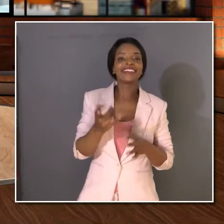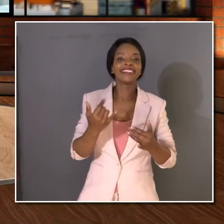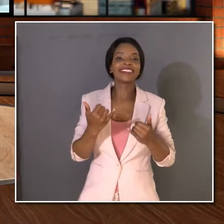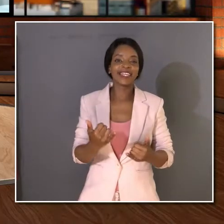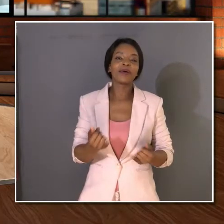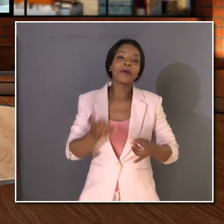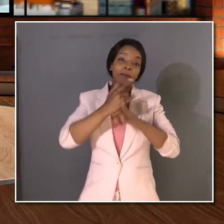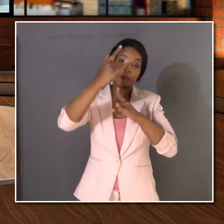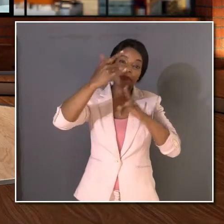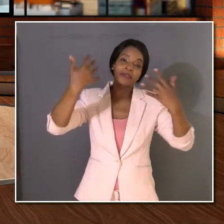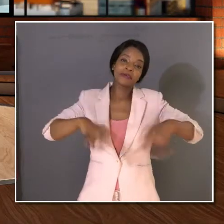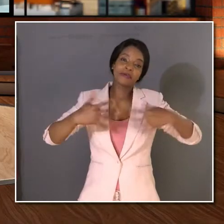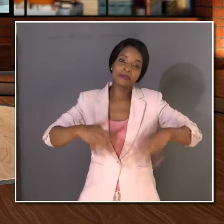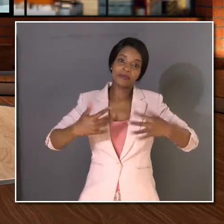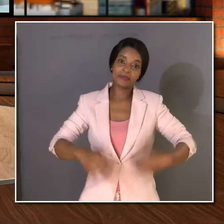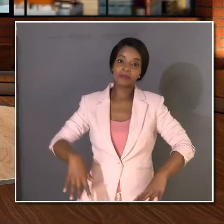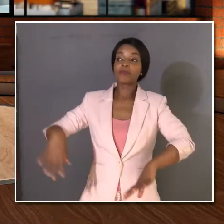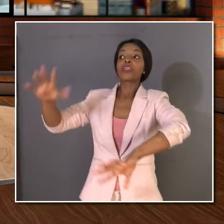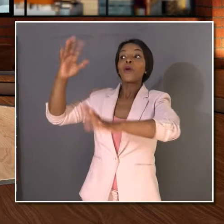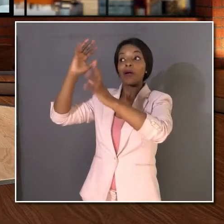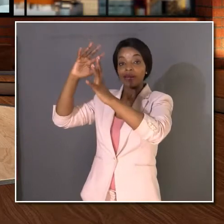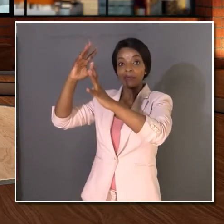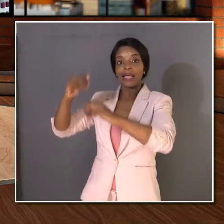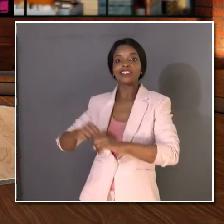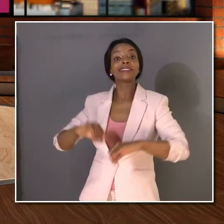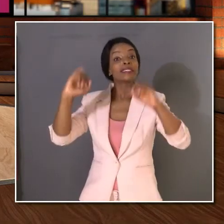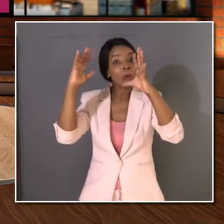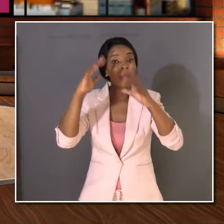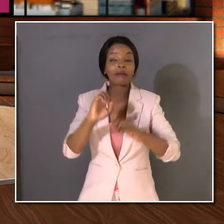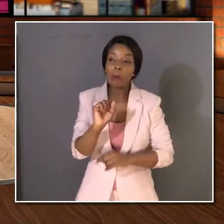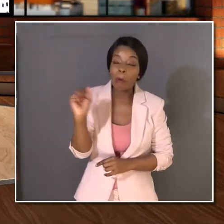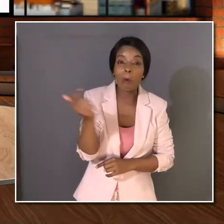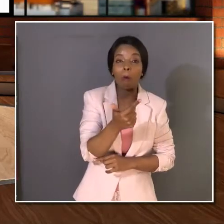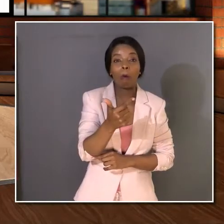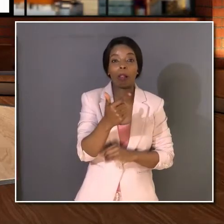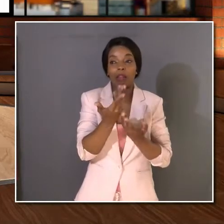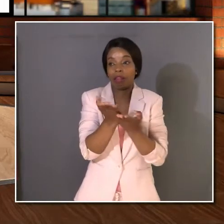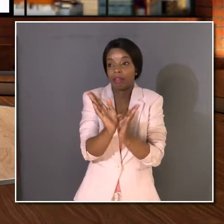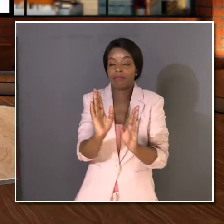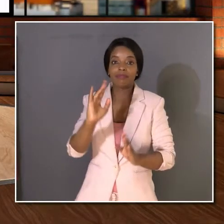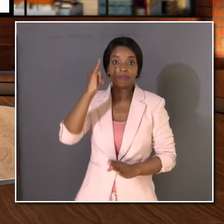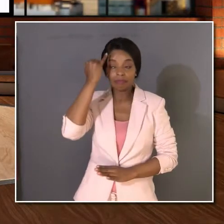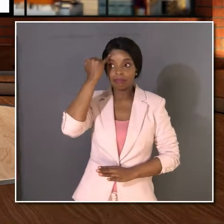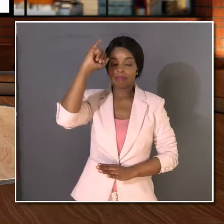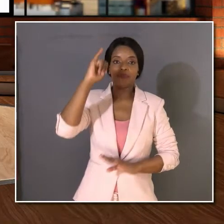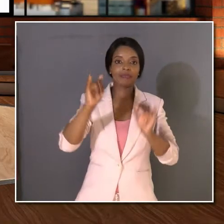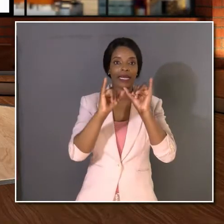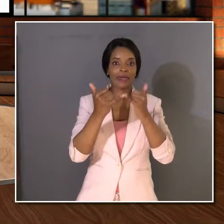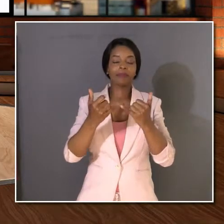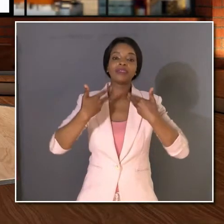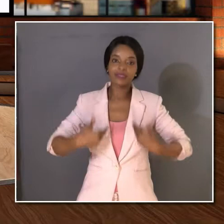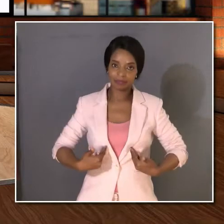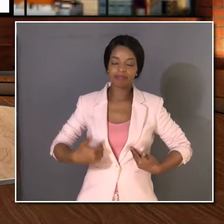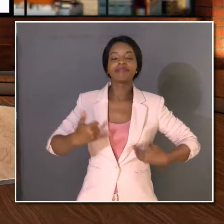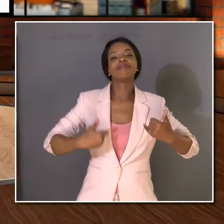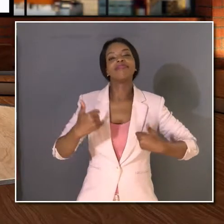place. Congratulations. Congratulations to all our innovators. It is really a privilege to work with you all. Now back to